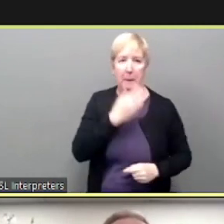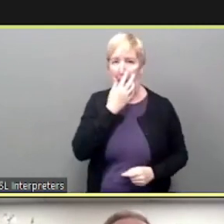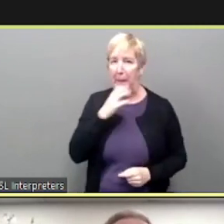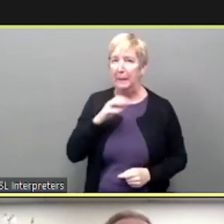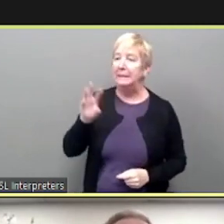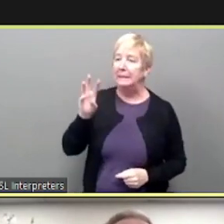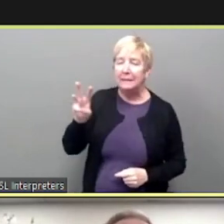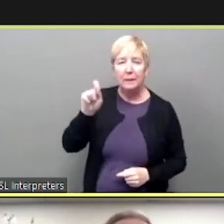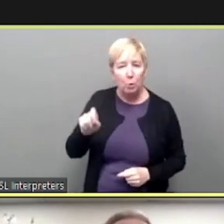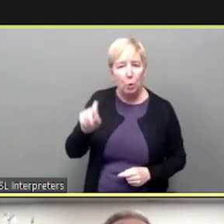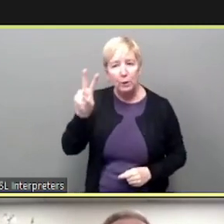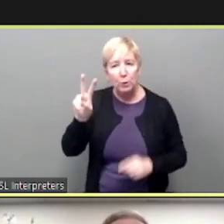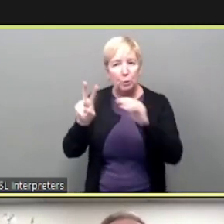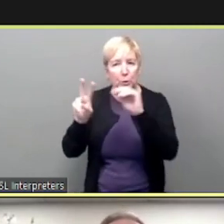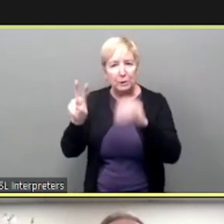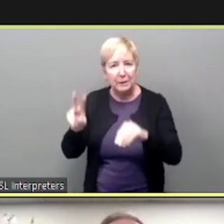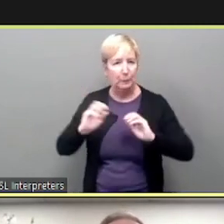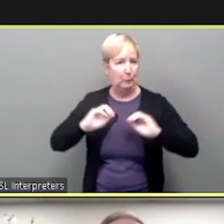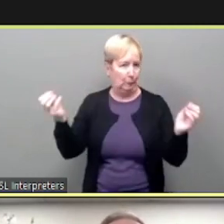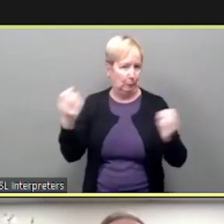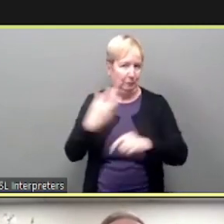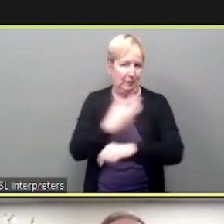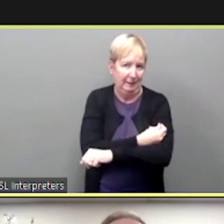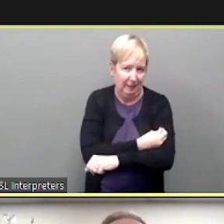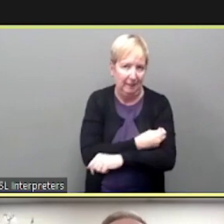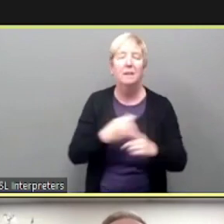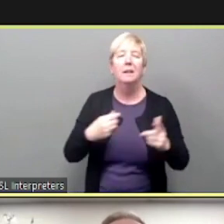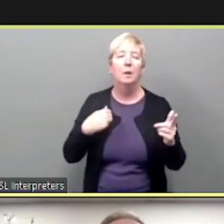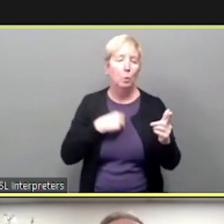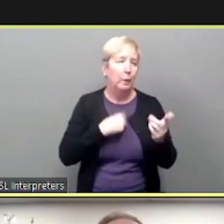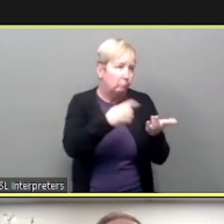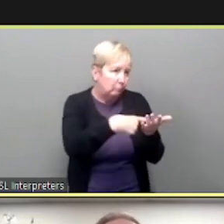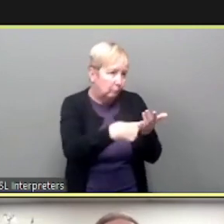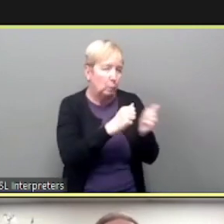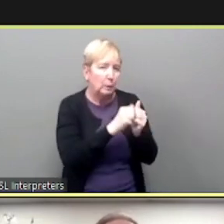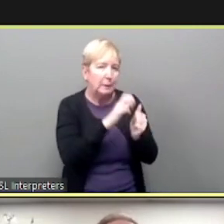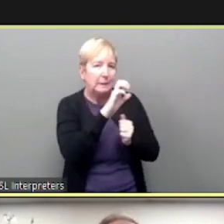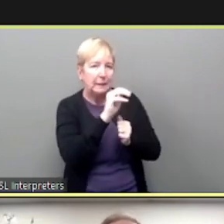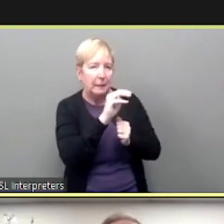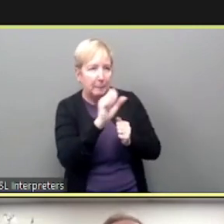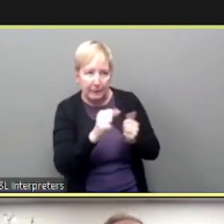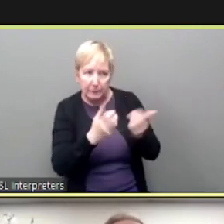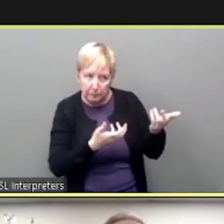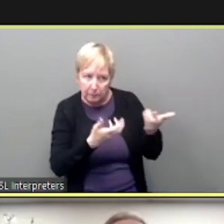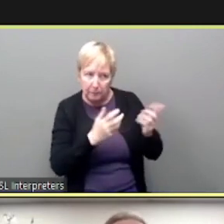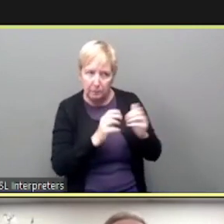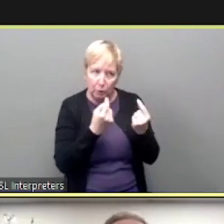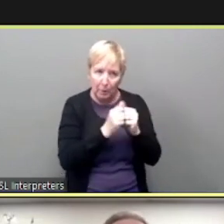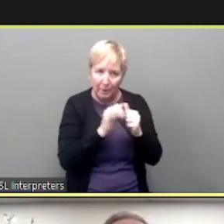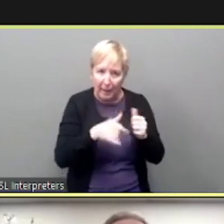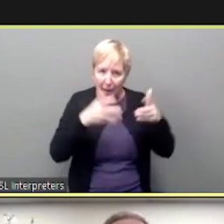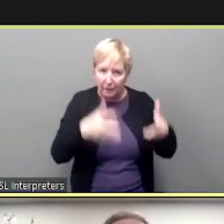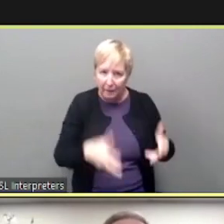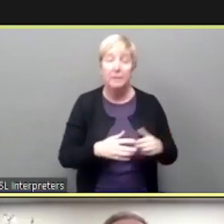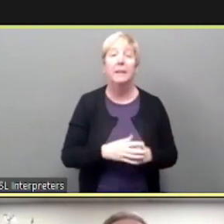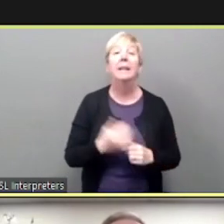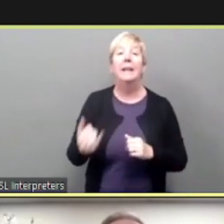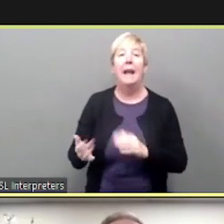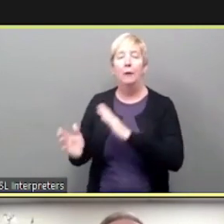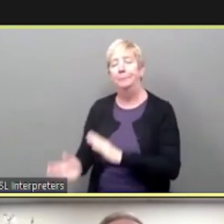on the exemption status of that 6.2%. And then finally is the assisted living